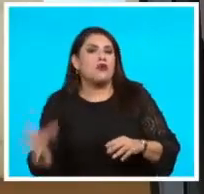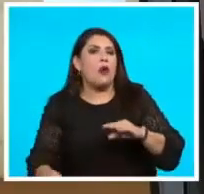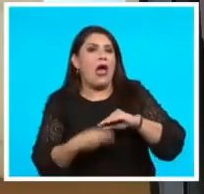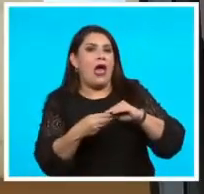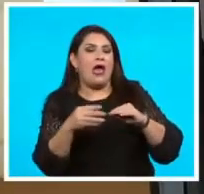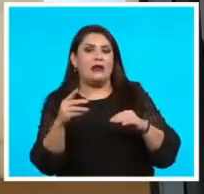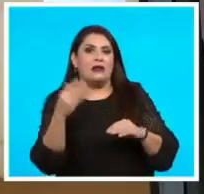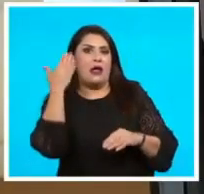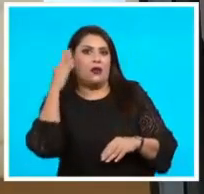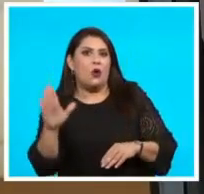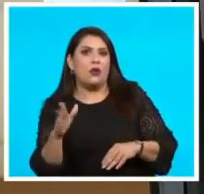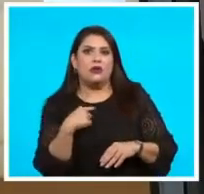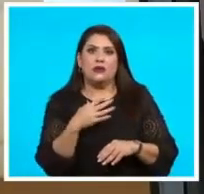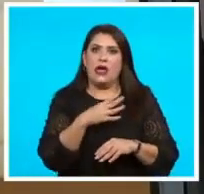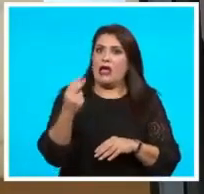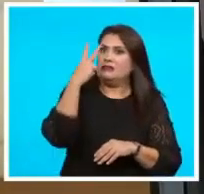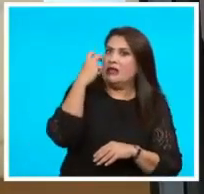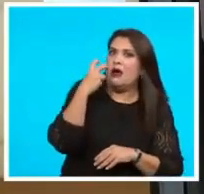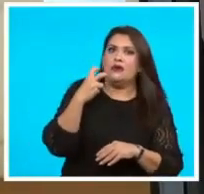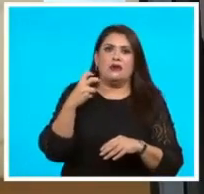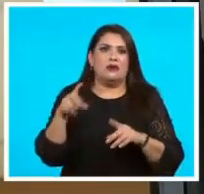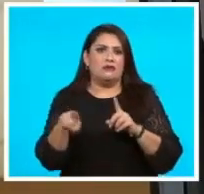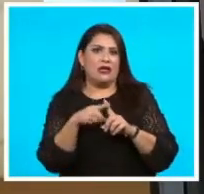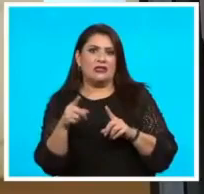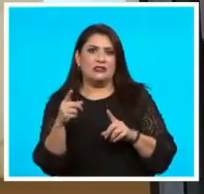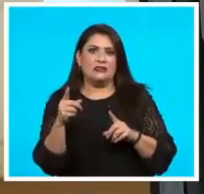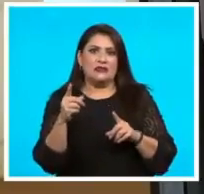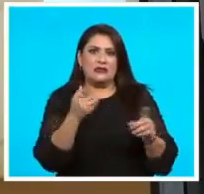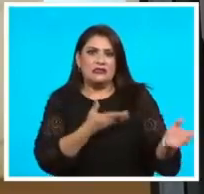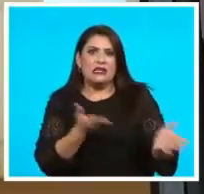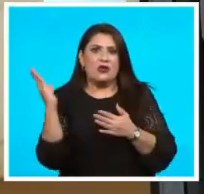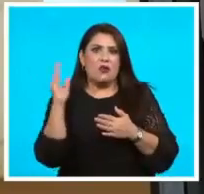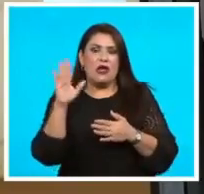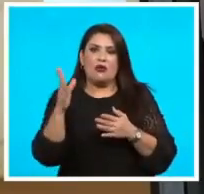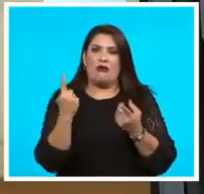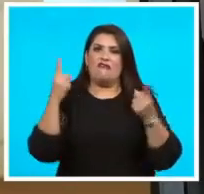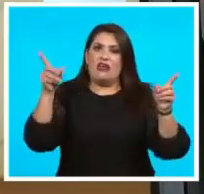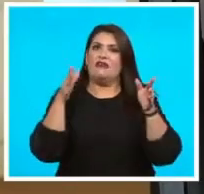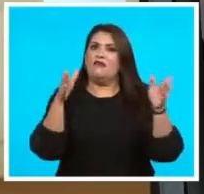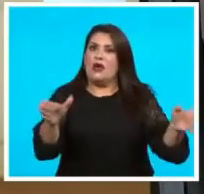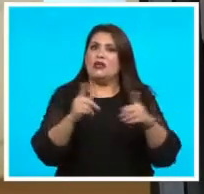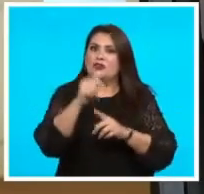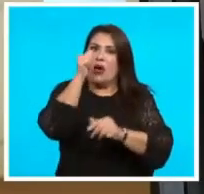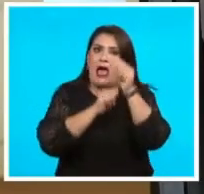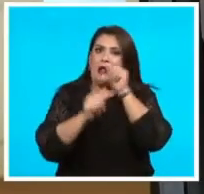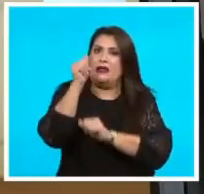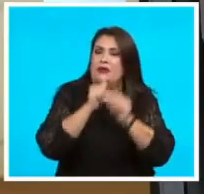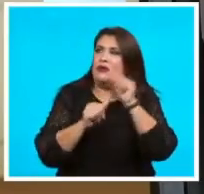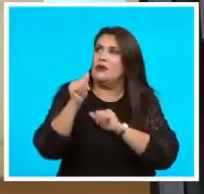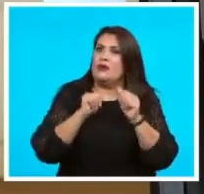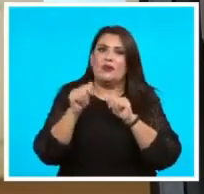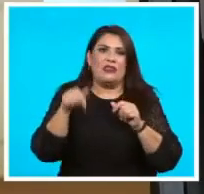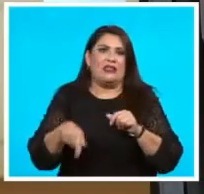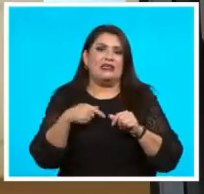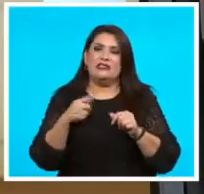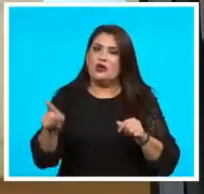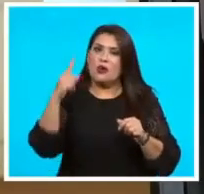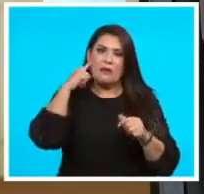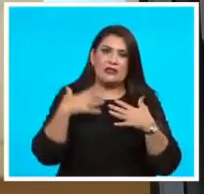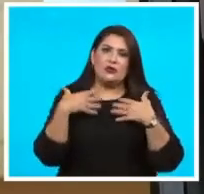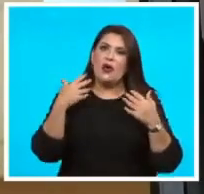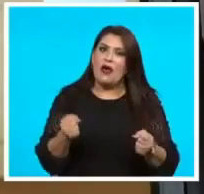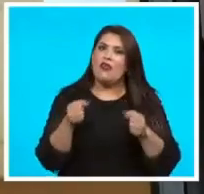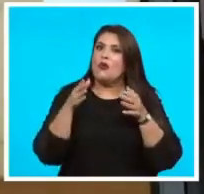certainty and doubt, plus we're taking away your effective ways to cope with this in a mental health